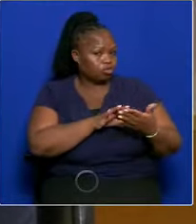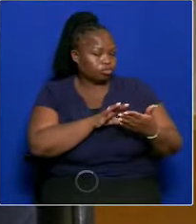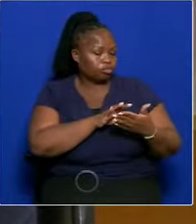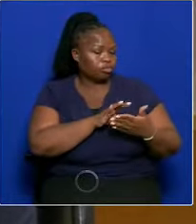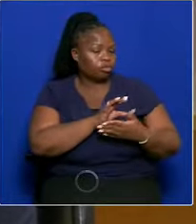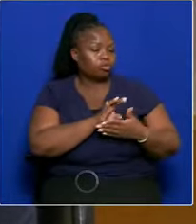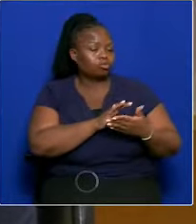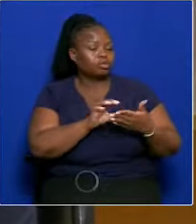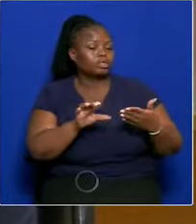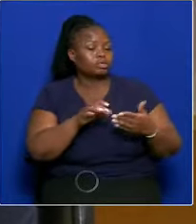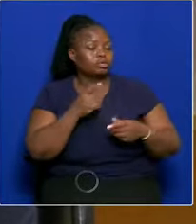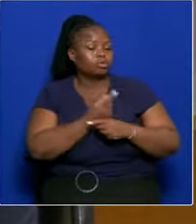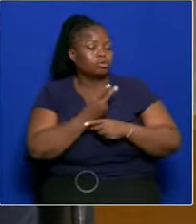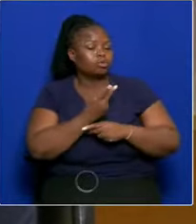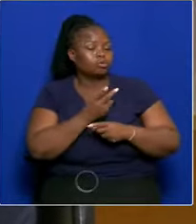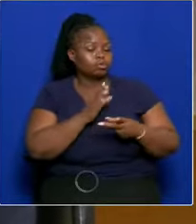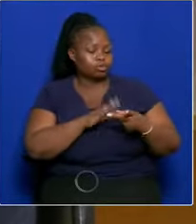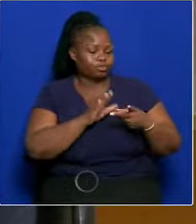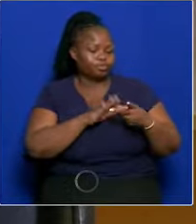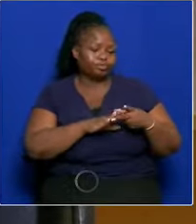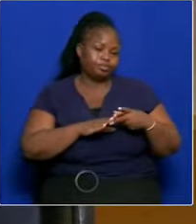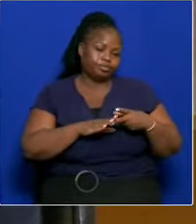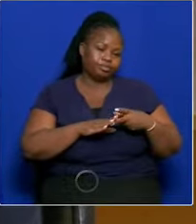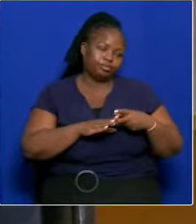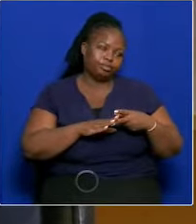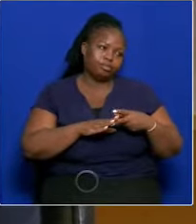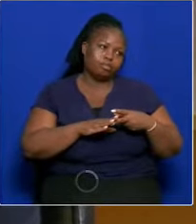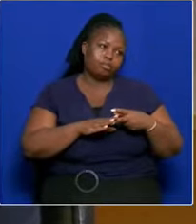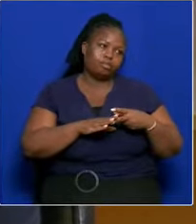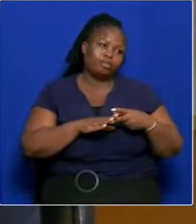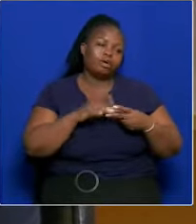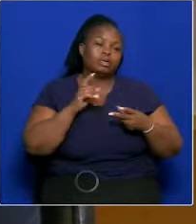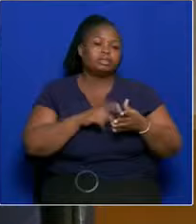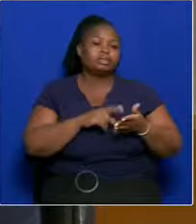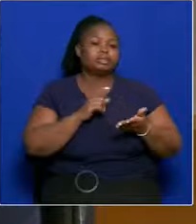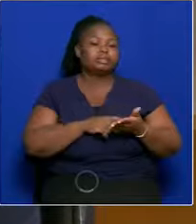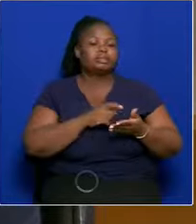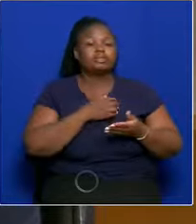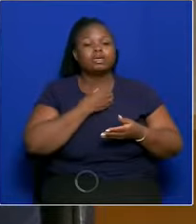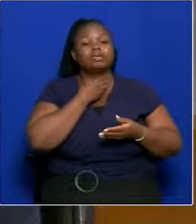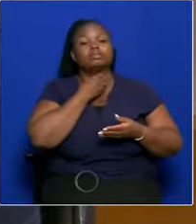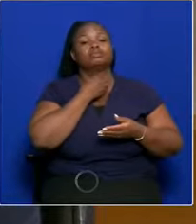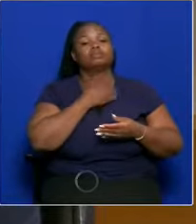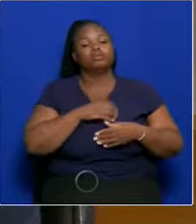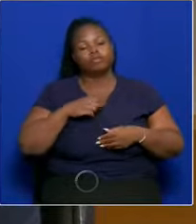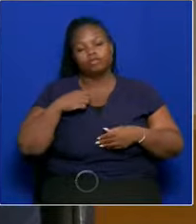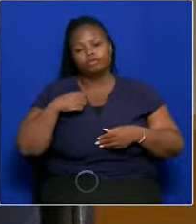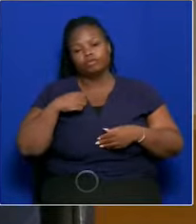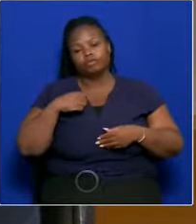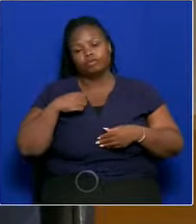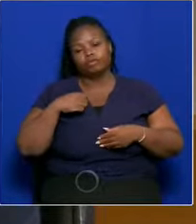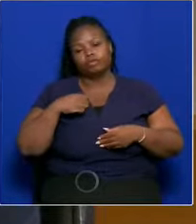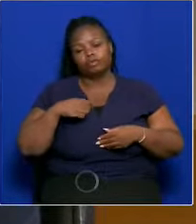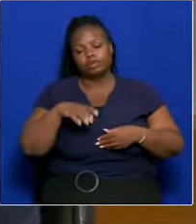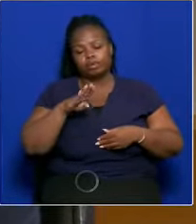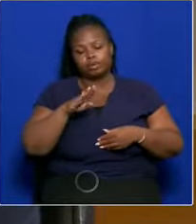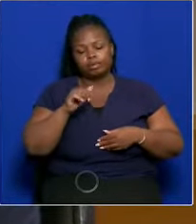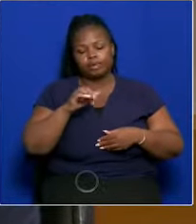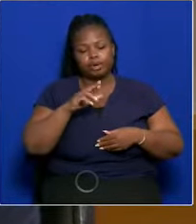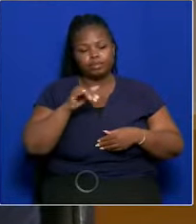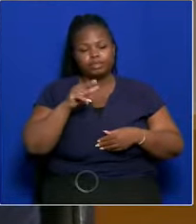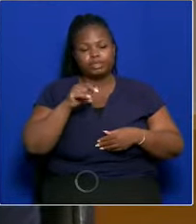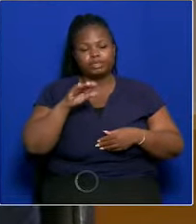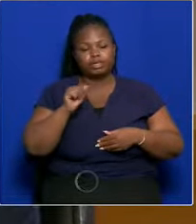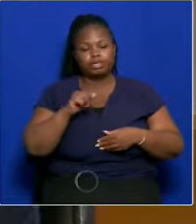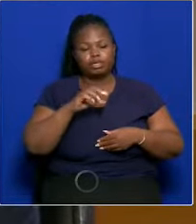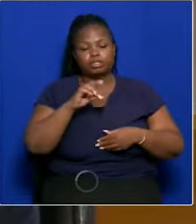to the death of Ms. Papita Dekoran. You must have been